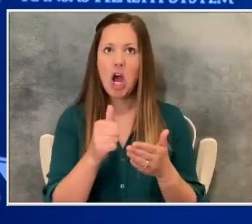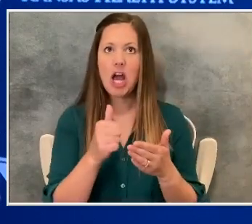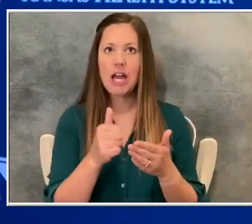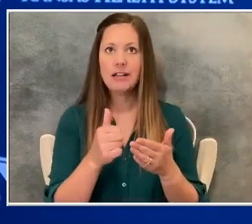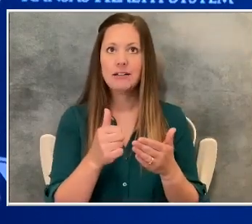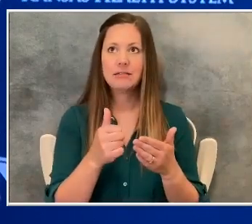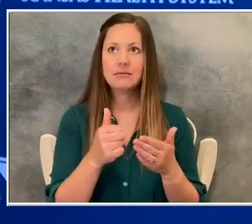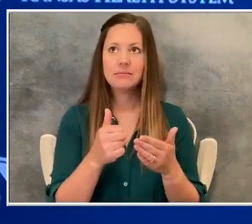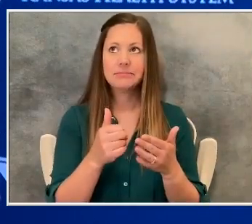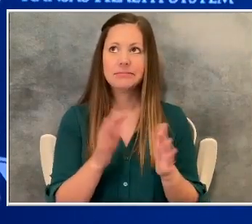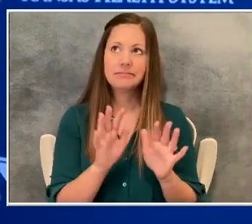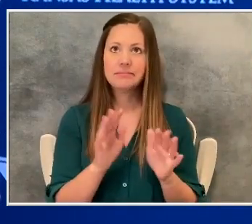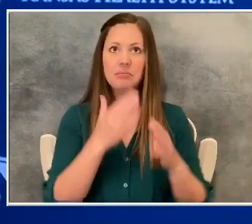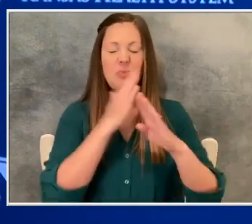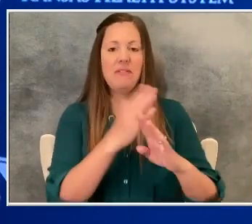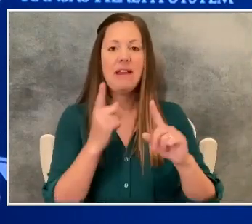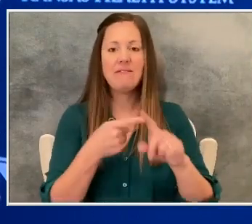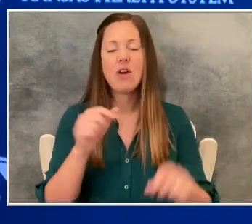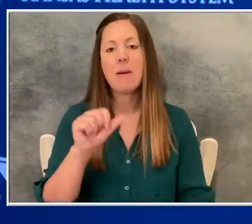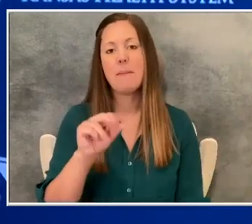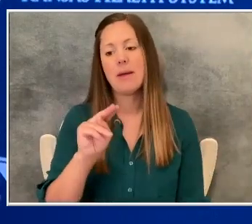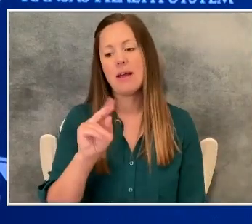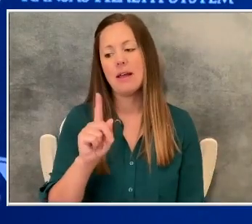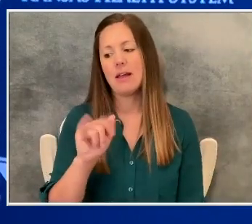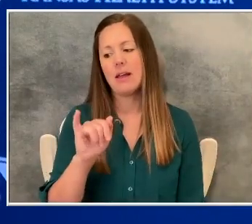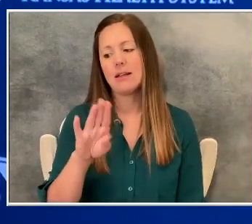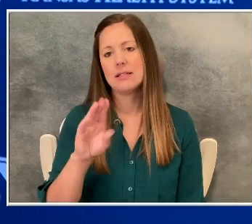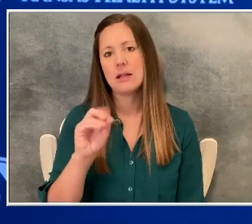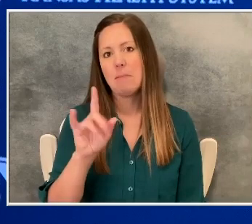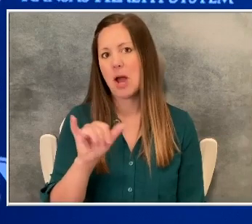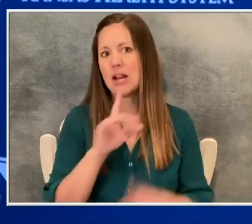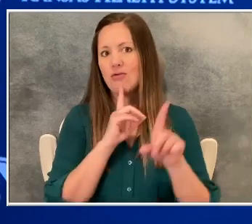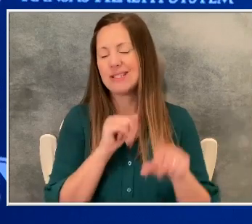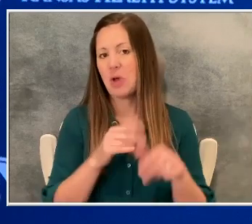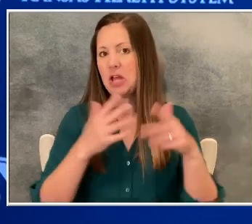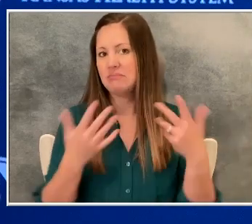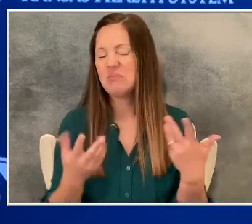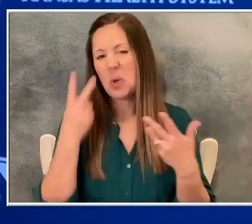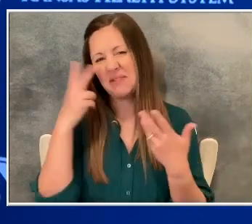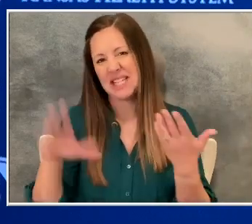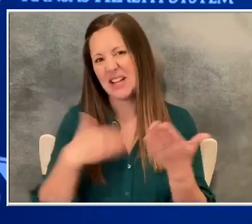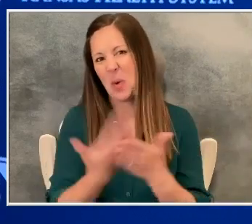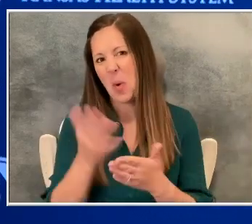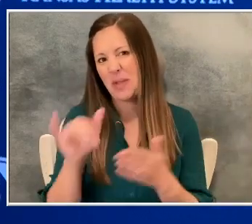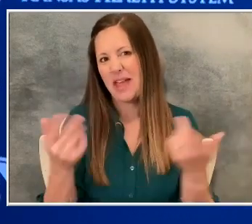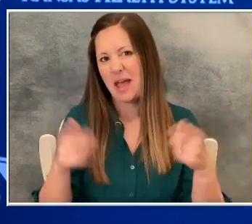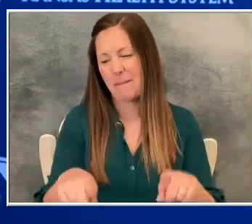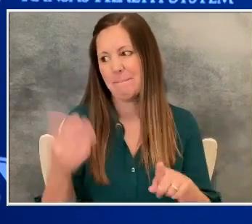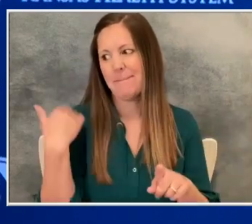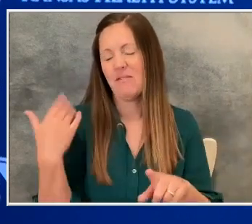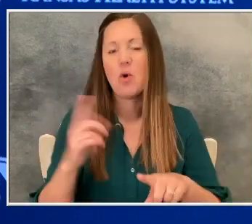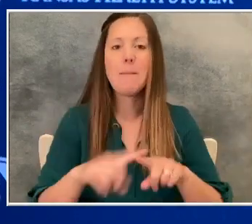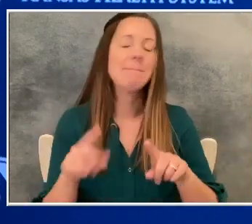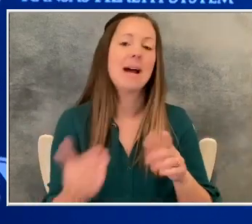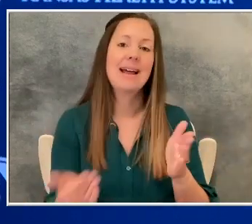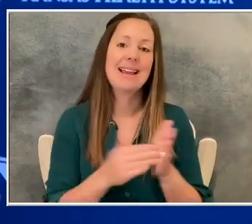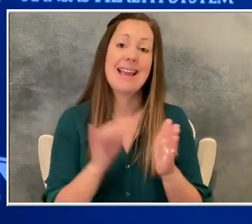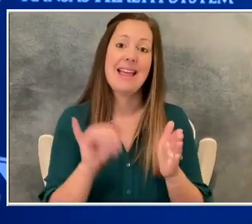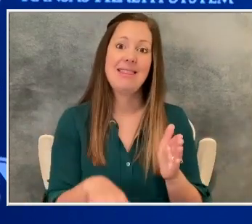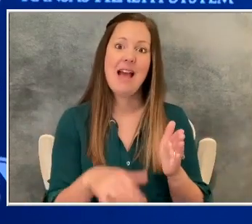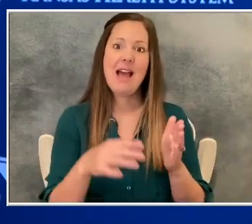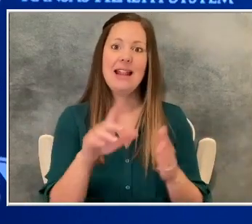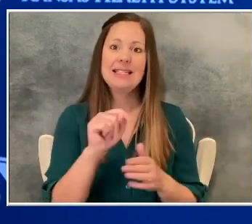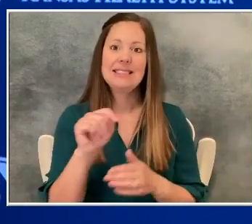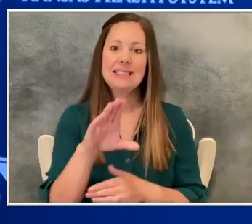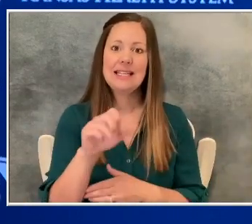as we've seen all the variants do. So that is not surprising. But again, we still have that immunity promoted by those T cells, which is